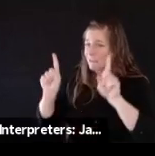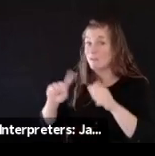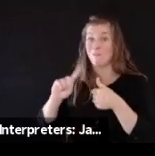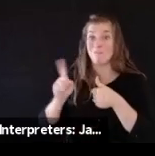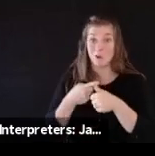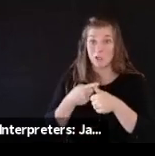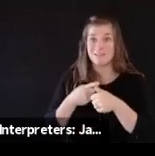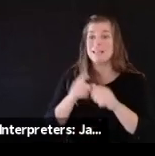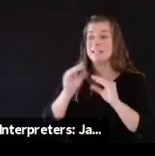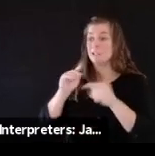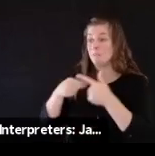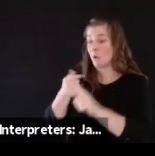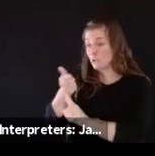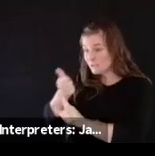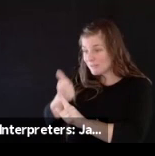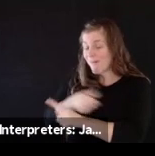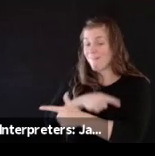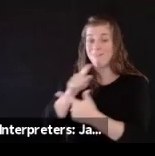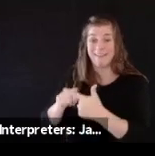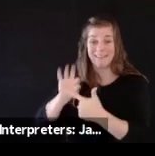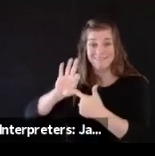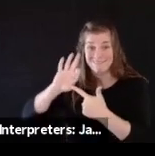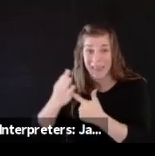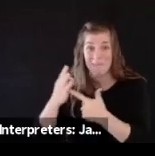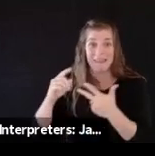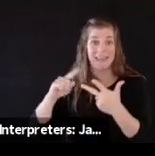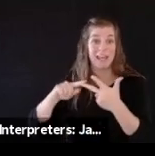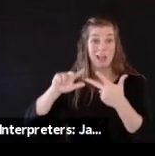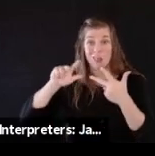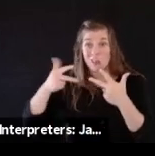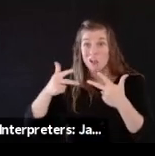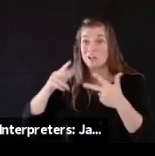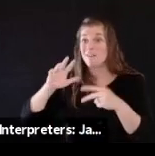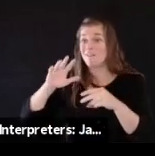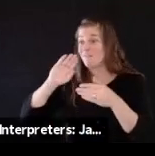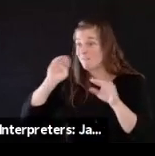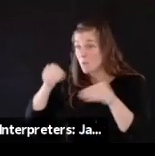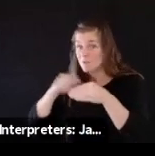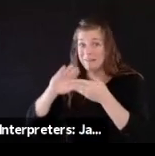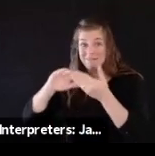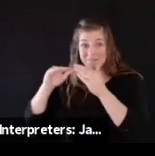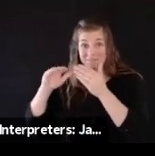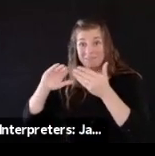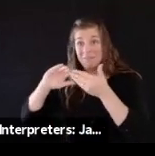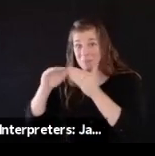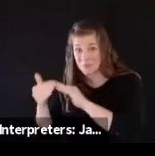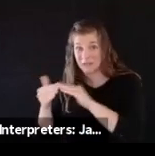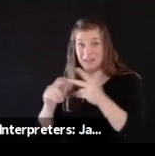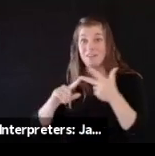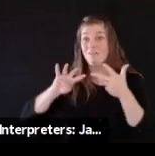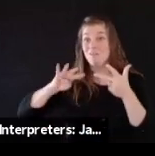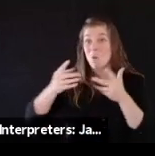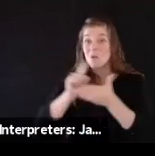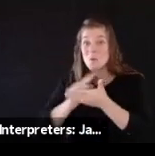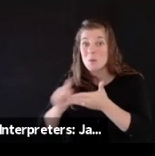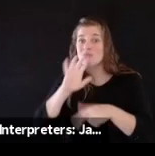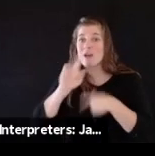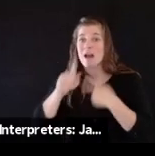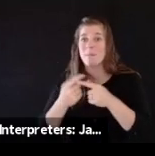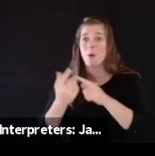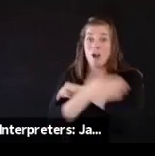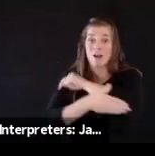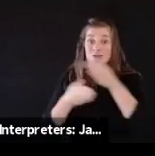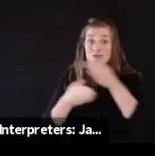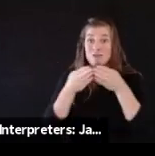Week 2 is with their family. Week 3 is focusing on their community. Week 4 is that they can make a difference in their country.